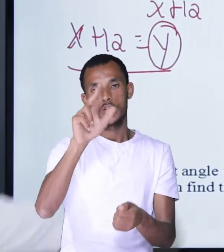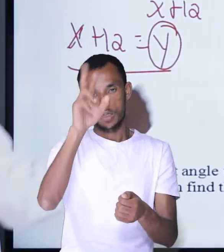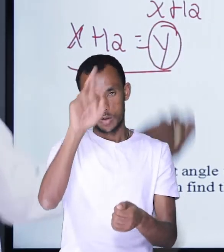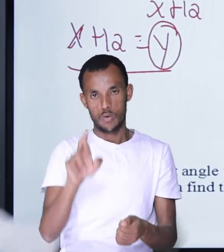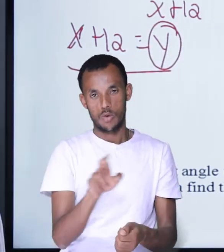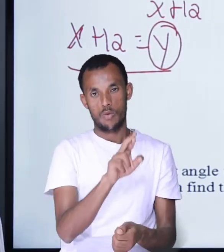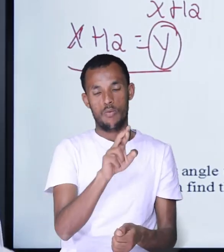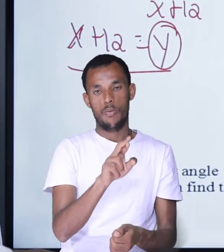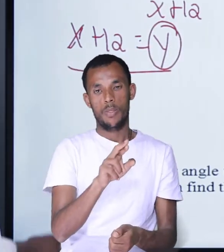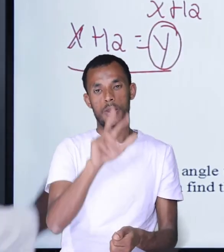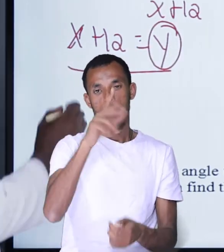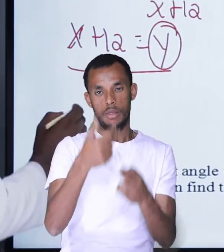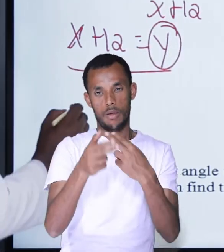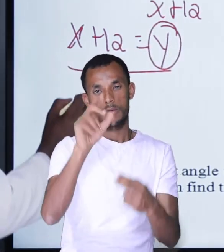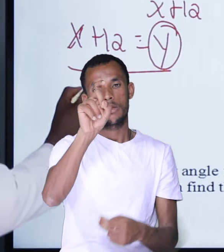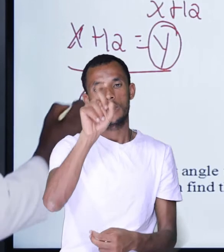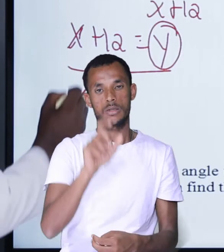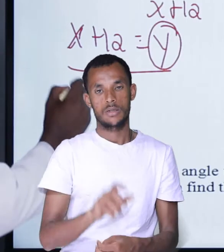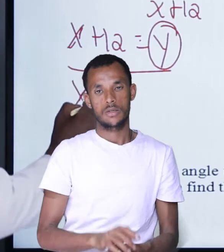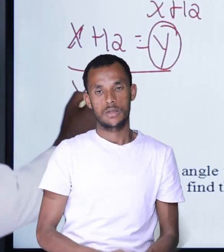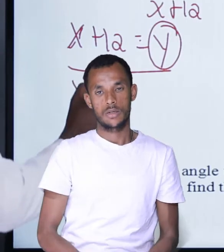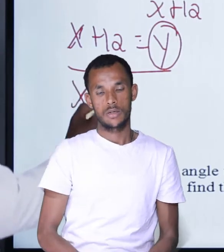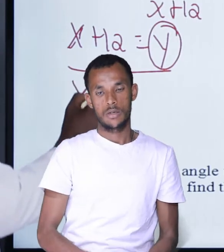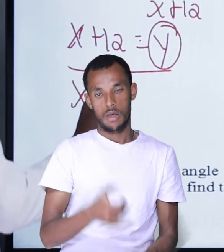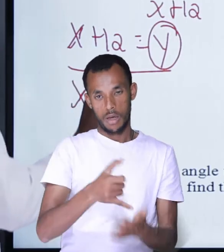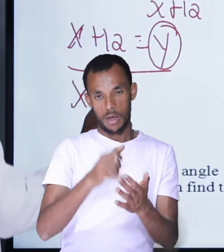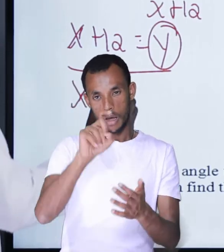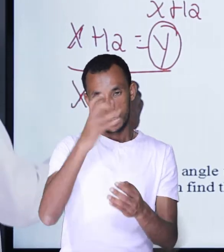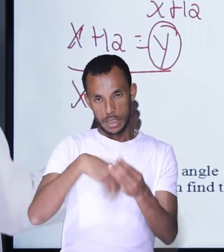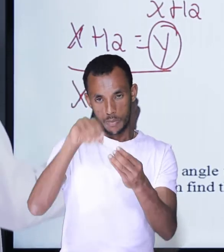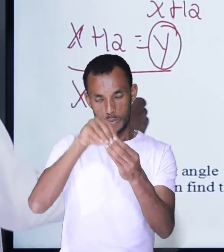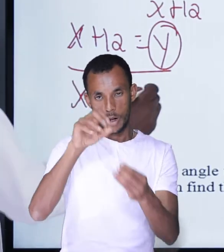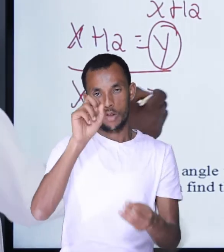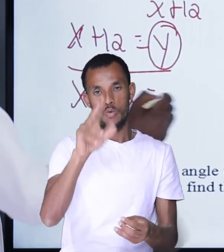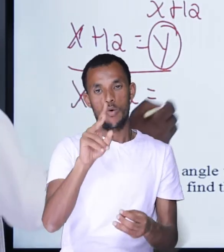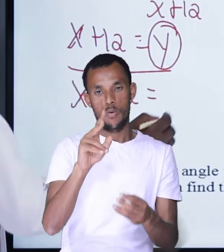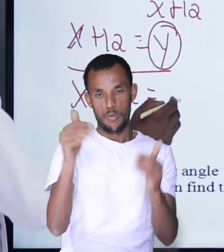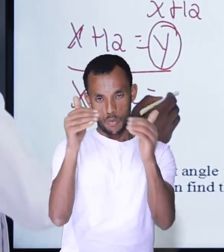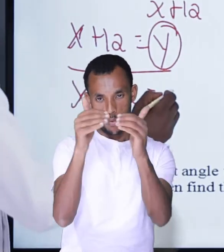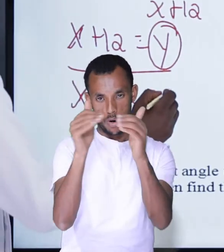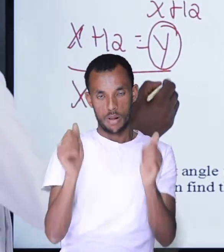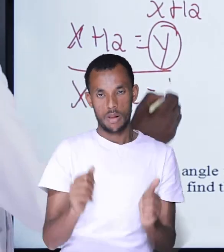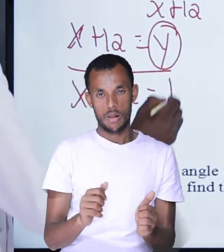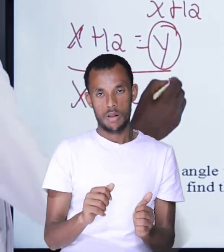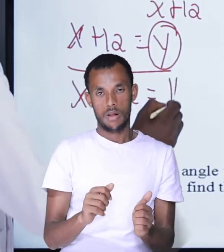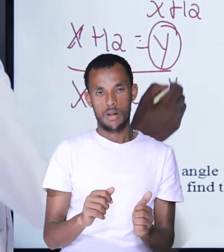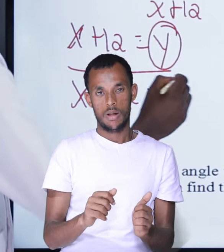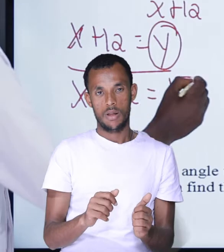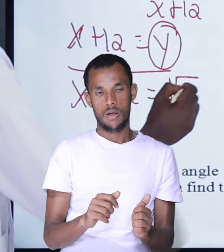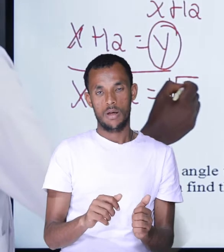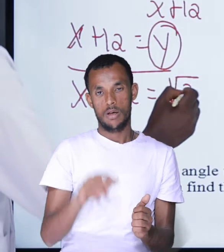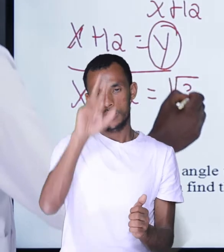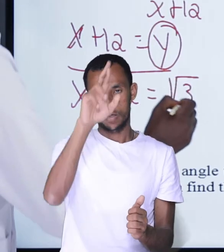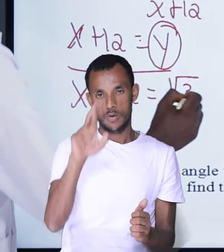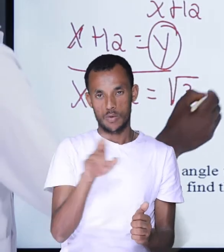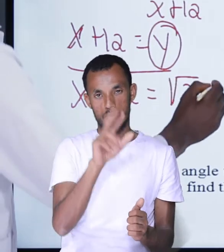root of 3 times x. That's x plus 12, which equals to the square